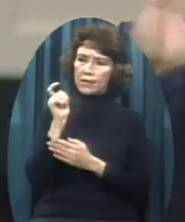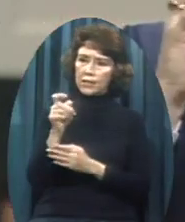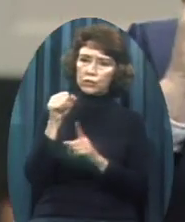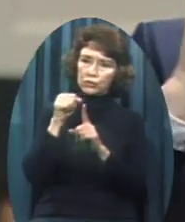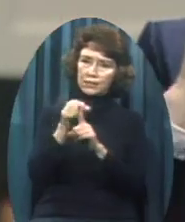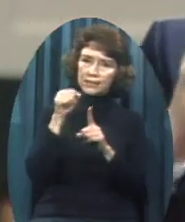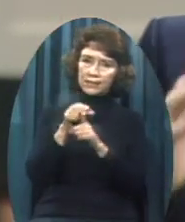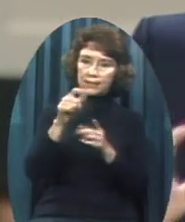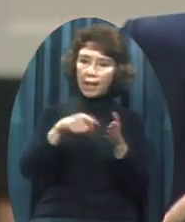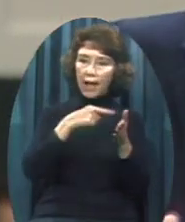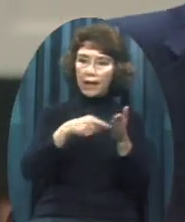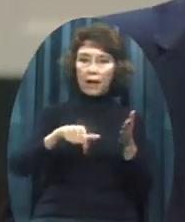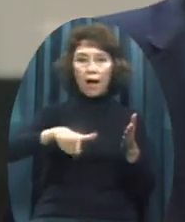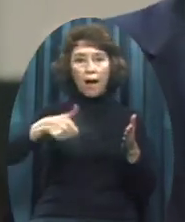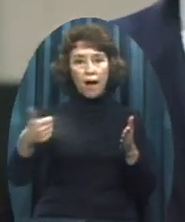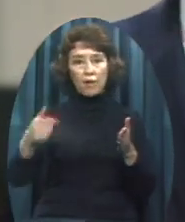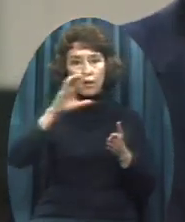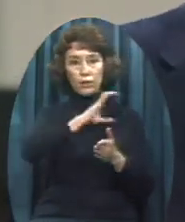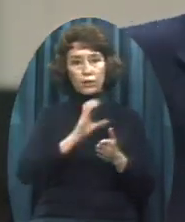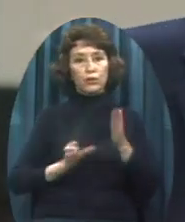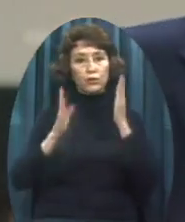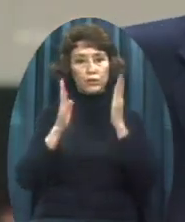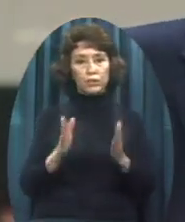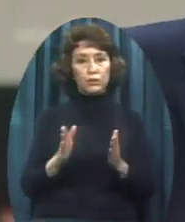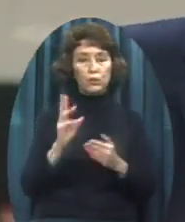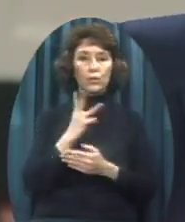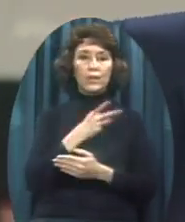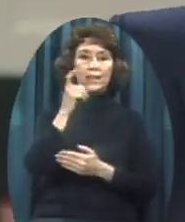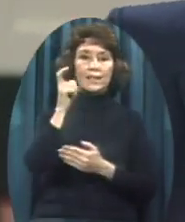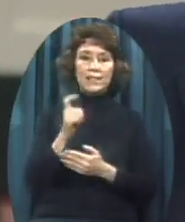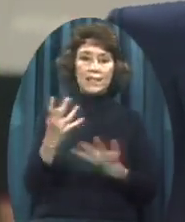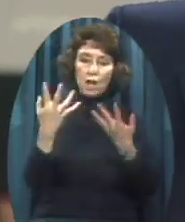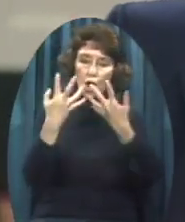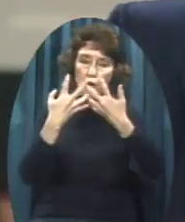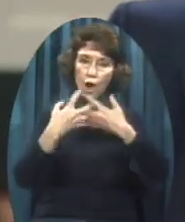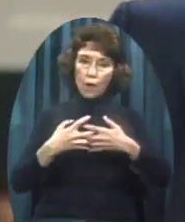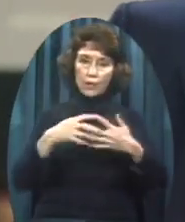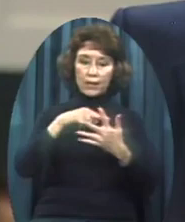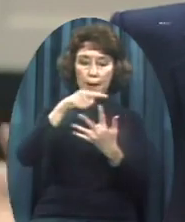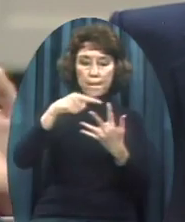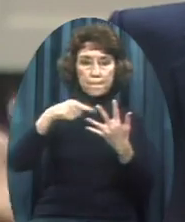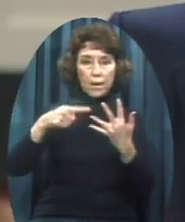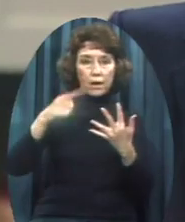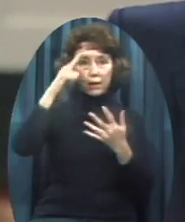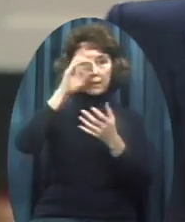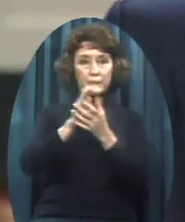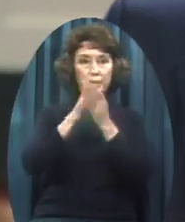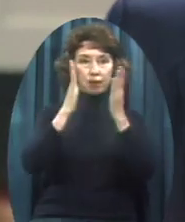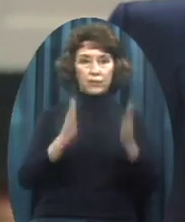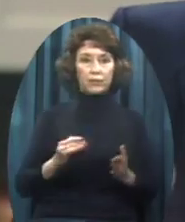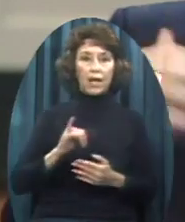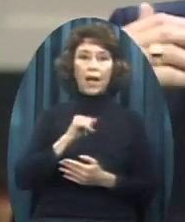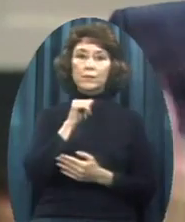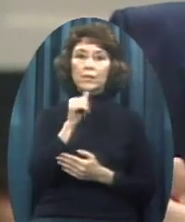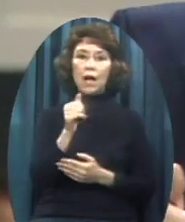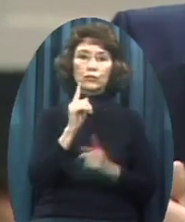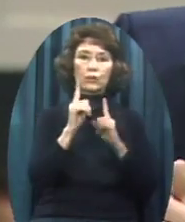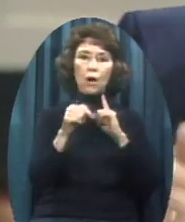spiritual harmony during this decade among believers. I'm not talking about ecumenism. Anybody who knows me knows